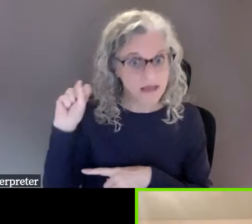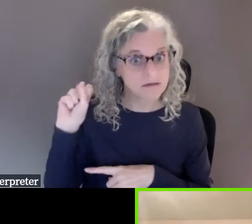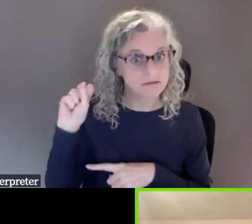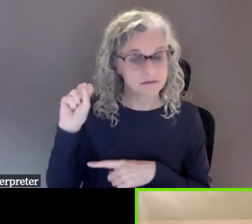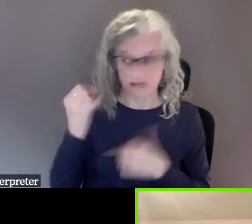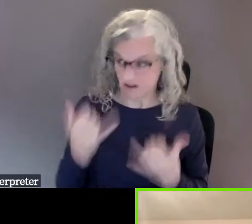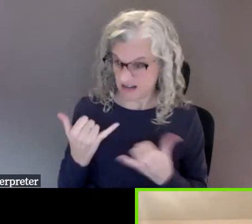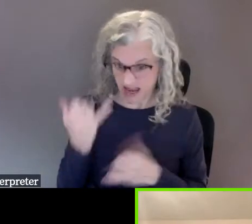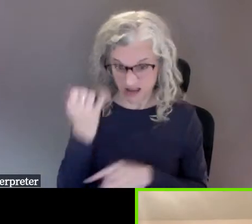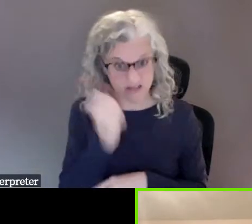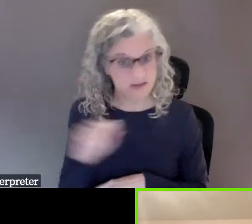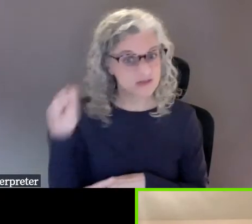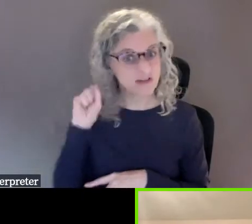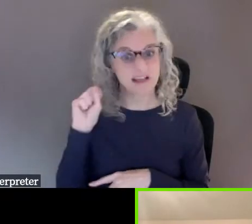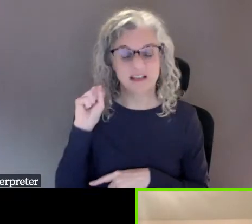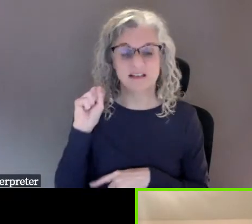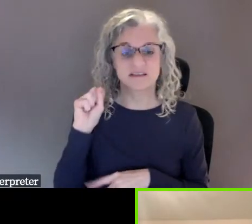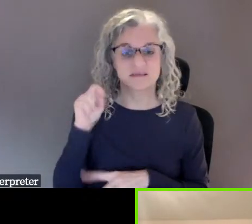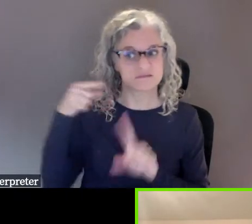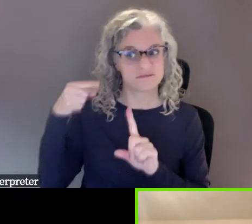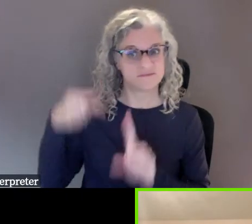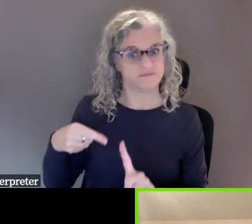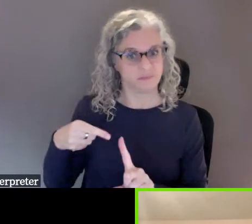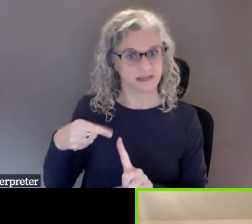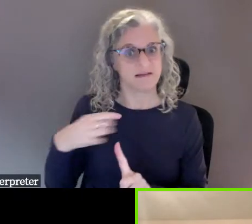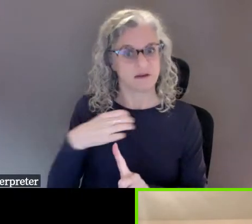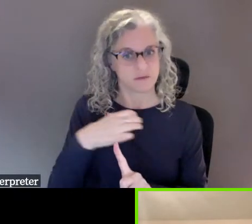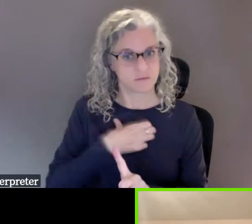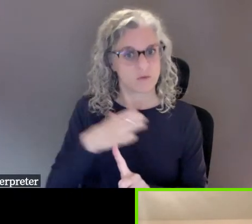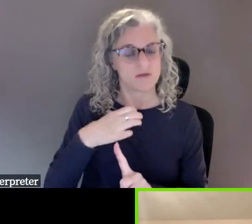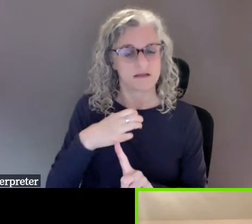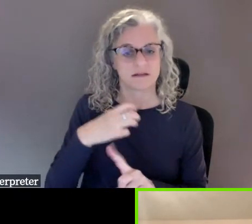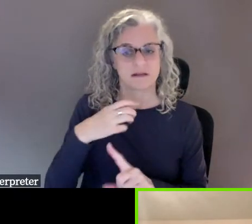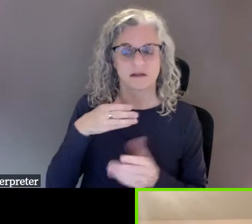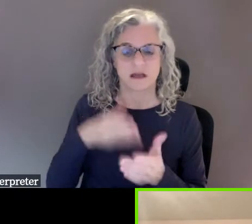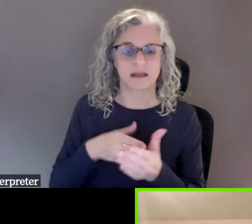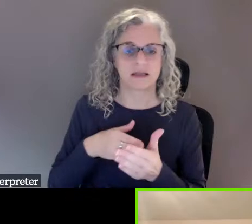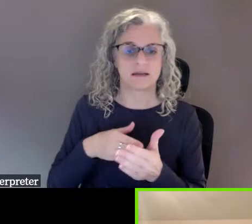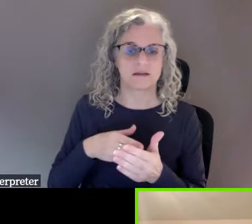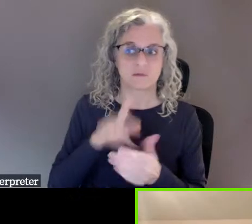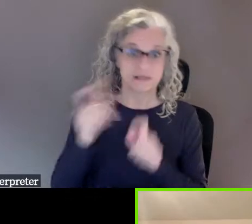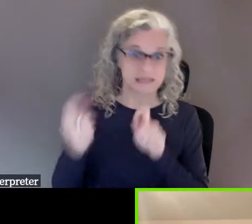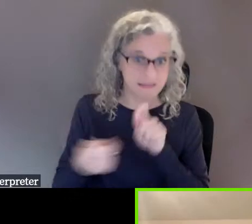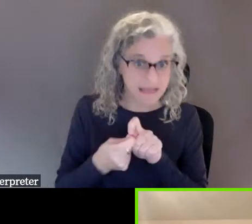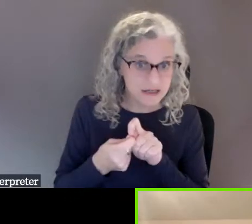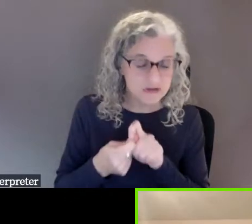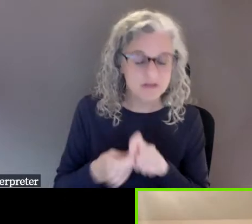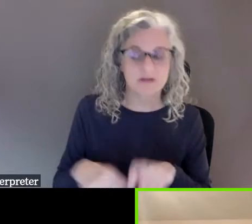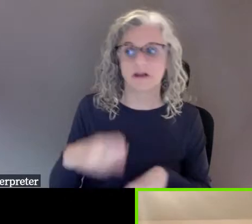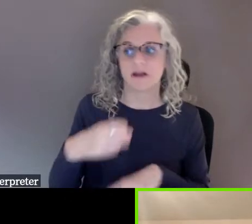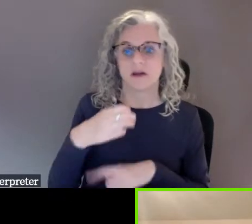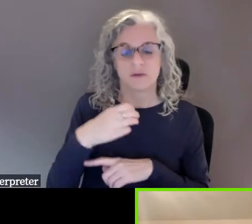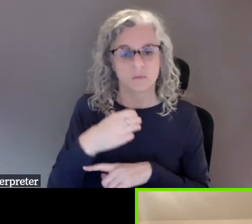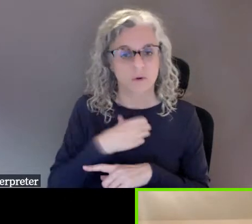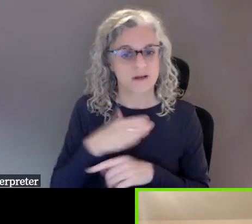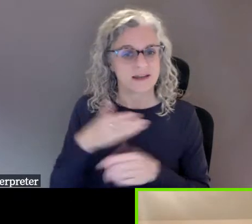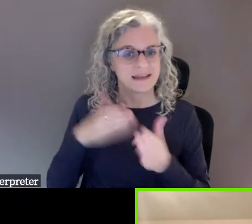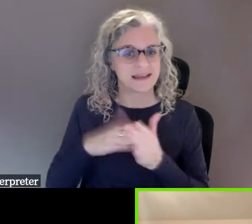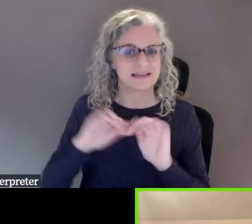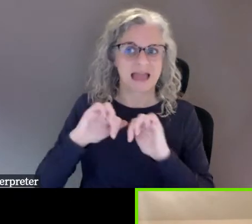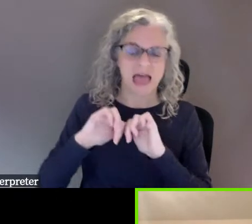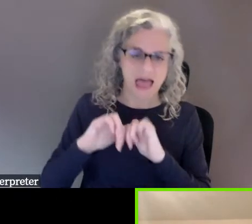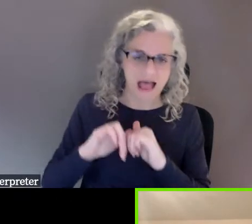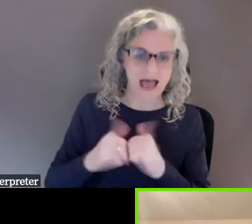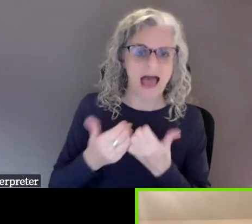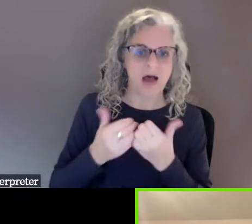now, specifically, protesting retaliation, protesting the way in which they have been, prevented